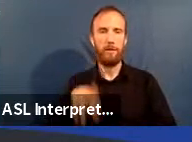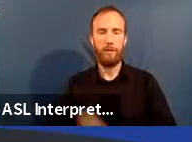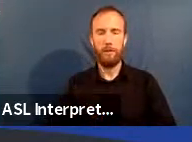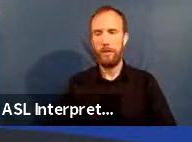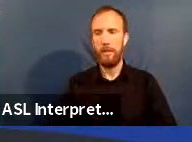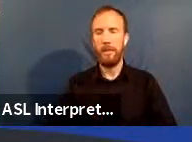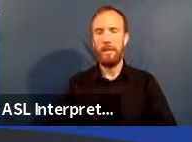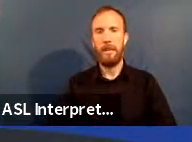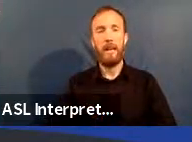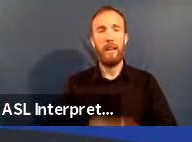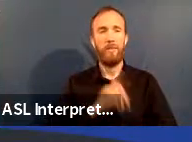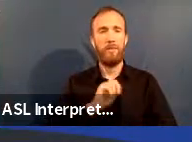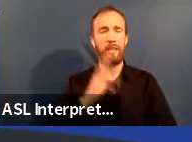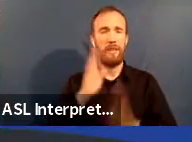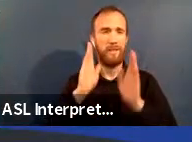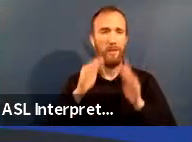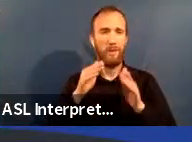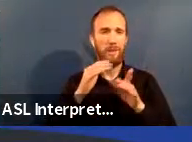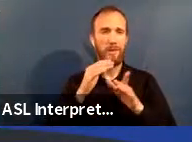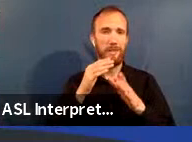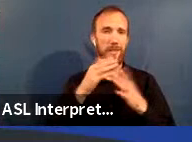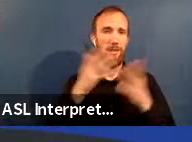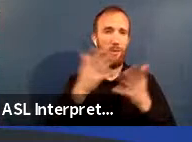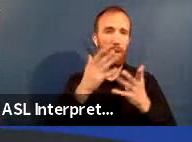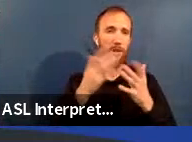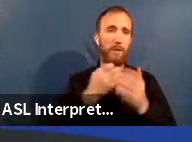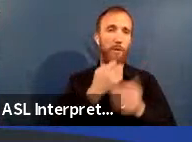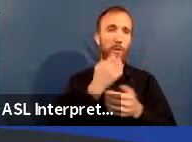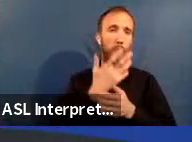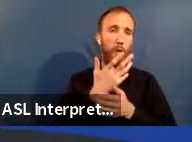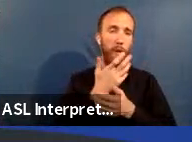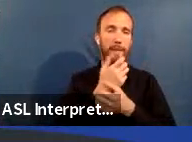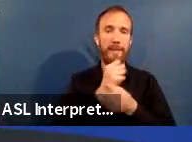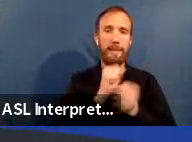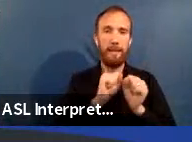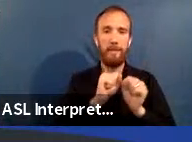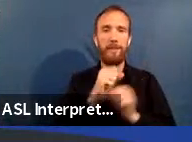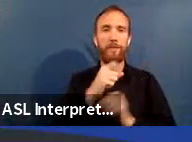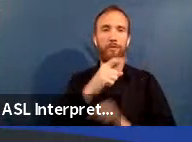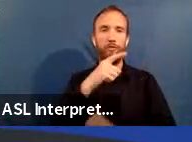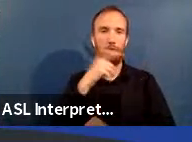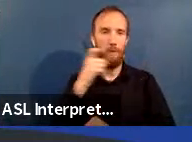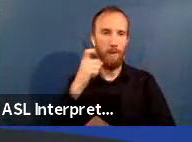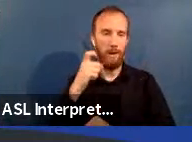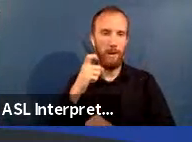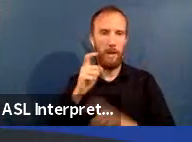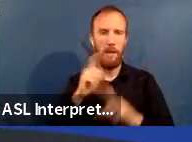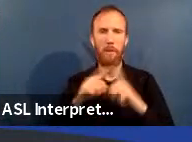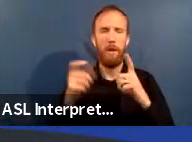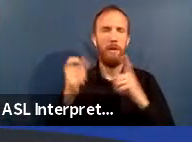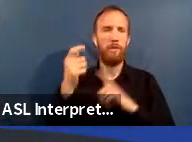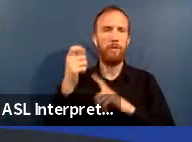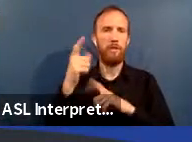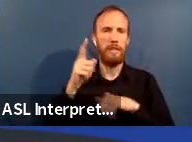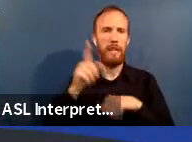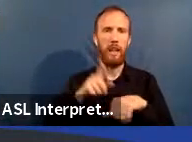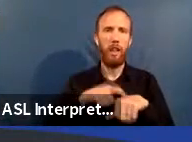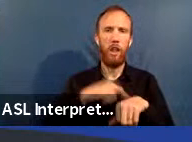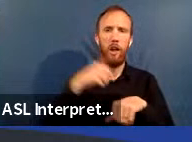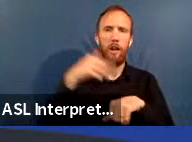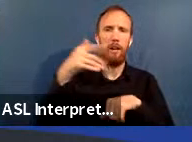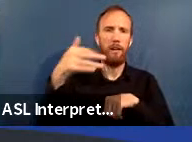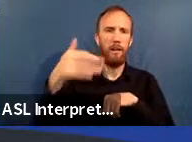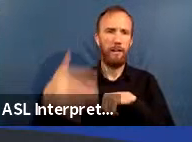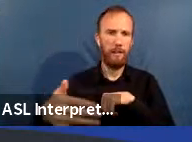expected to continue to address the warm, safe, and dry, the long-term strategy will focus on the capital need priorities as informed based on the current